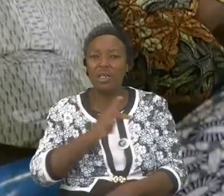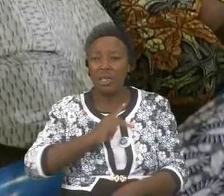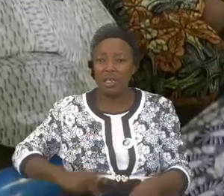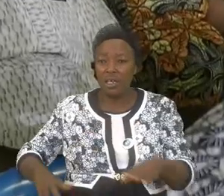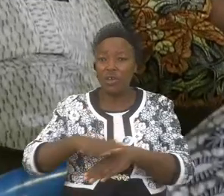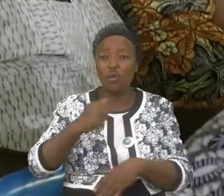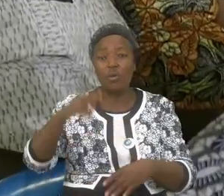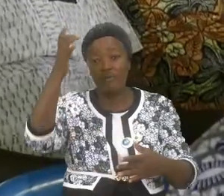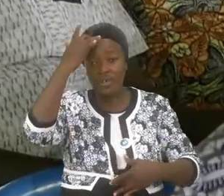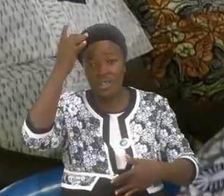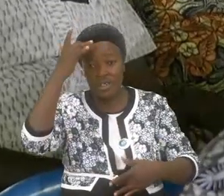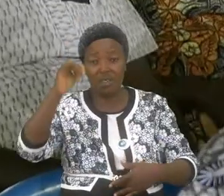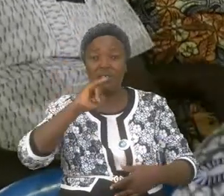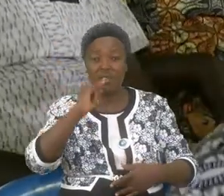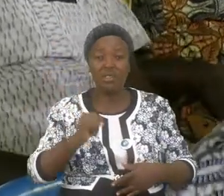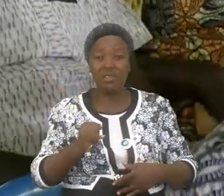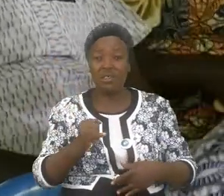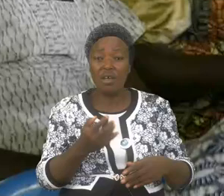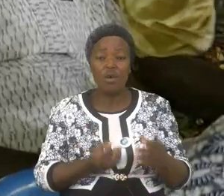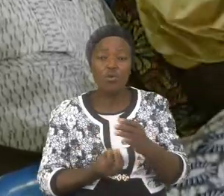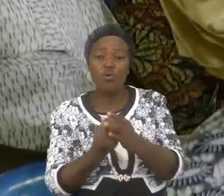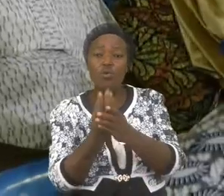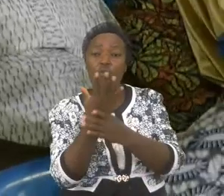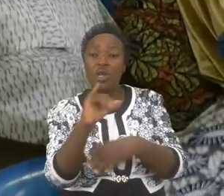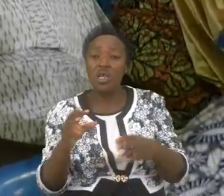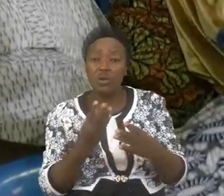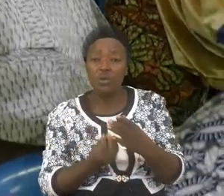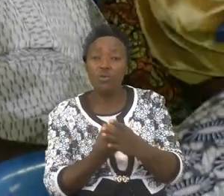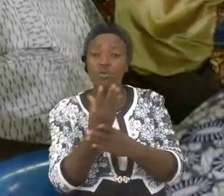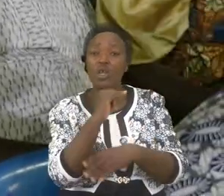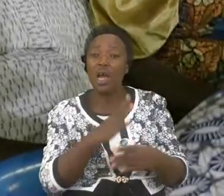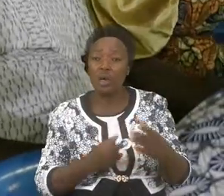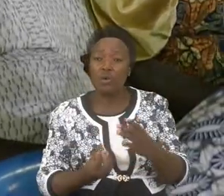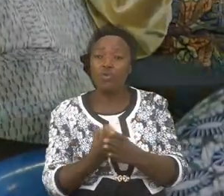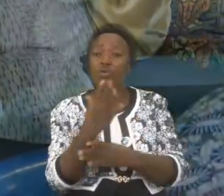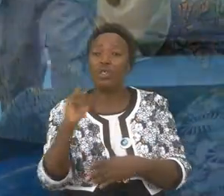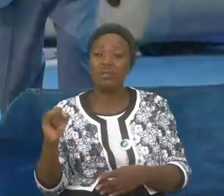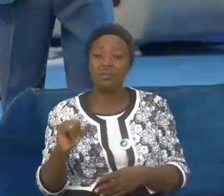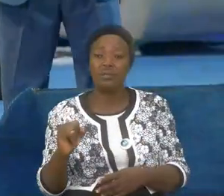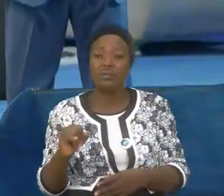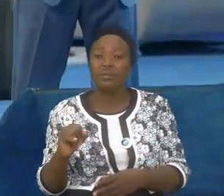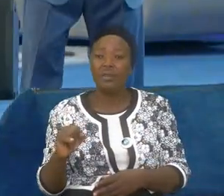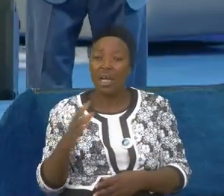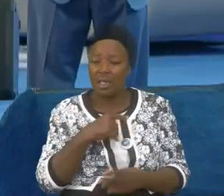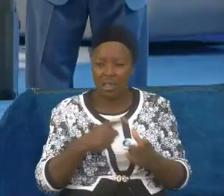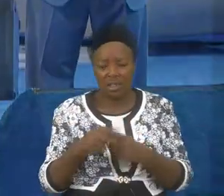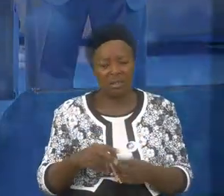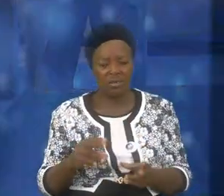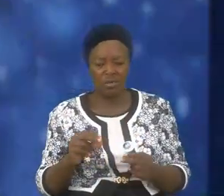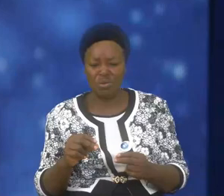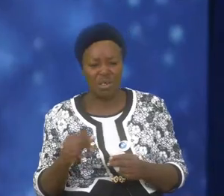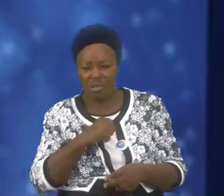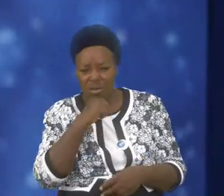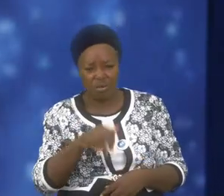expanding. And they say that, I've not checked up, but the authorities say the encyclopedia